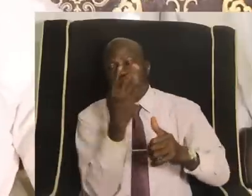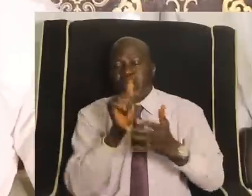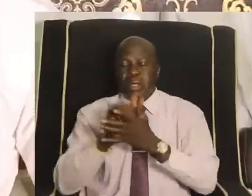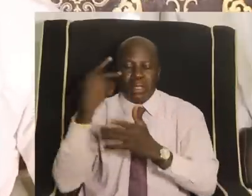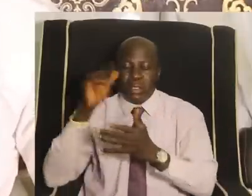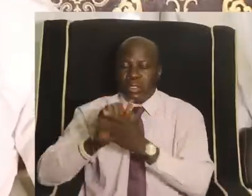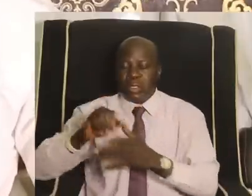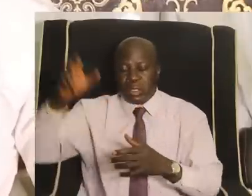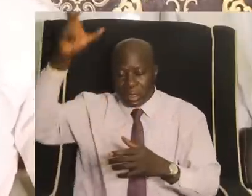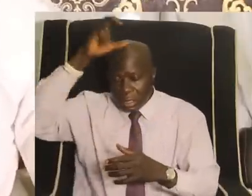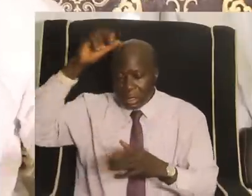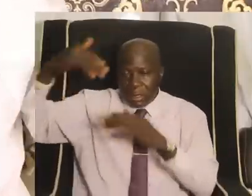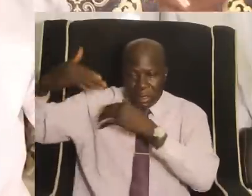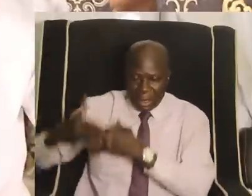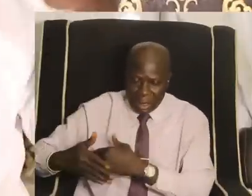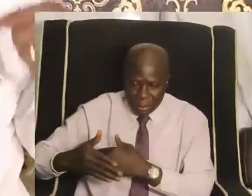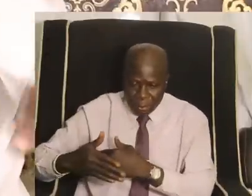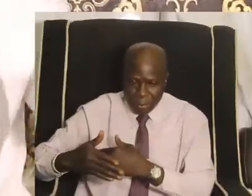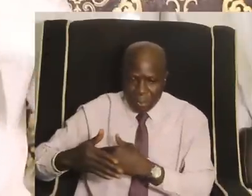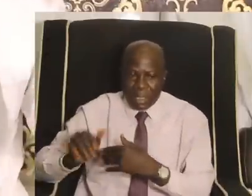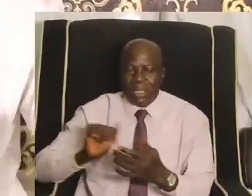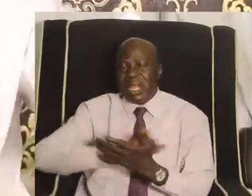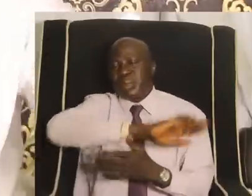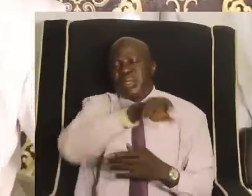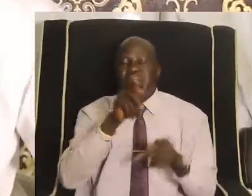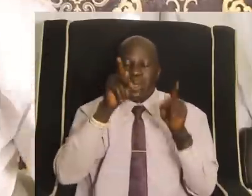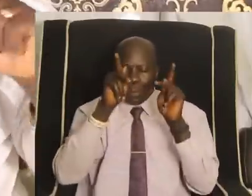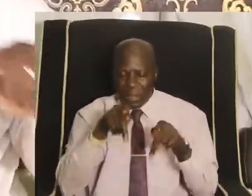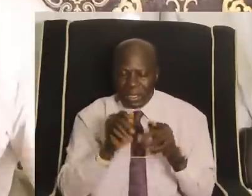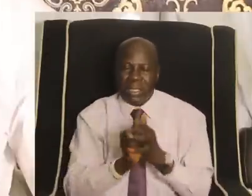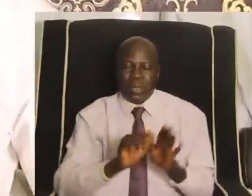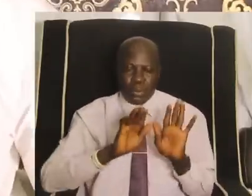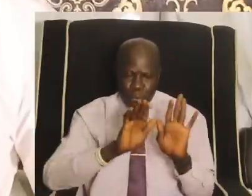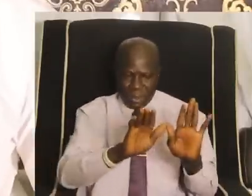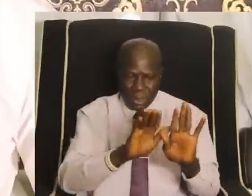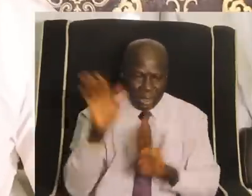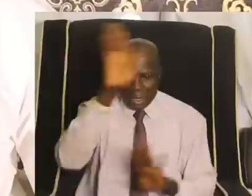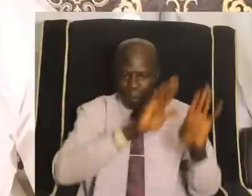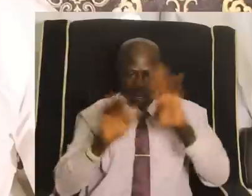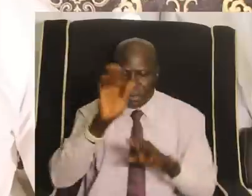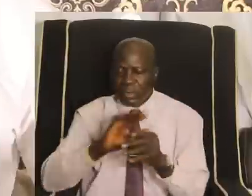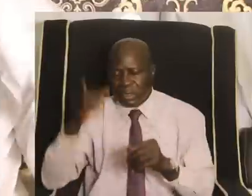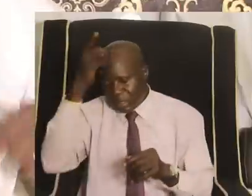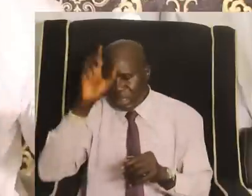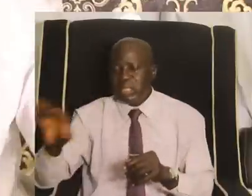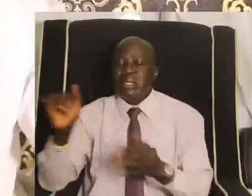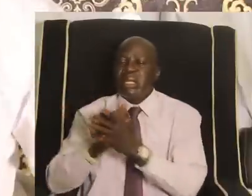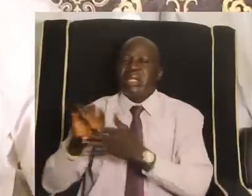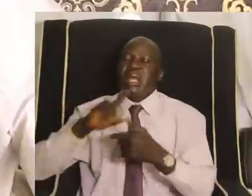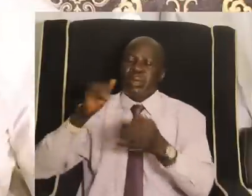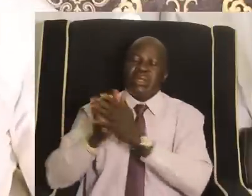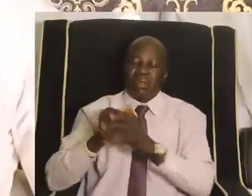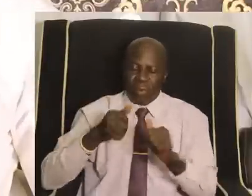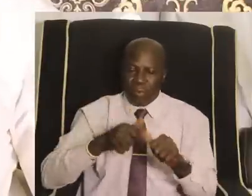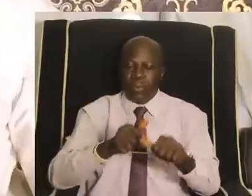rẹ̀. He saw a giant beside him. Ìyẹn ni pé ogun aláyànmọ́ rẹ̀ òmìnira ni. He is a battle of the destiny, is a giant. Ìyẹn ni ogun tí ń tẹ̀lé